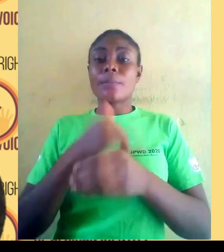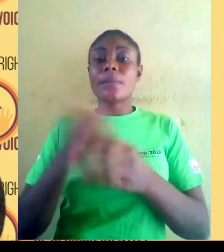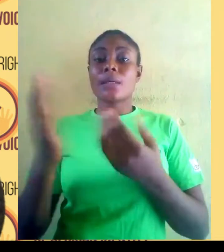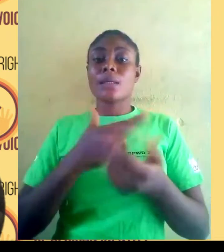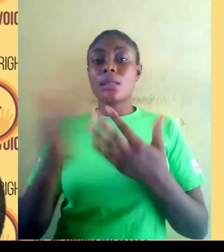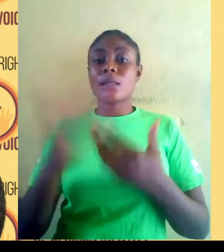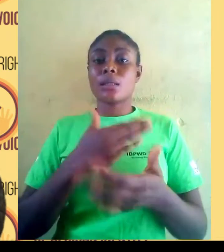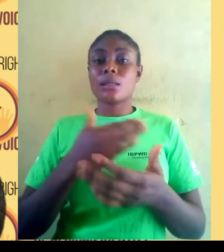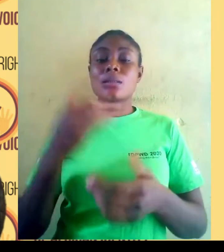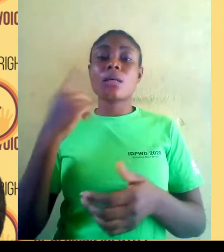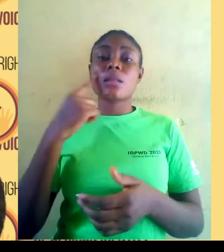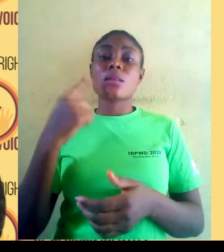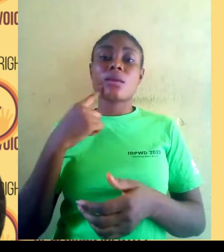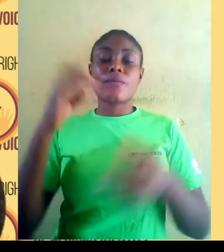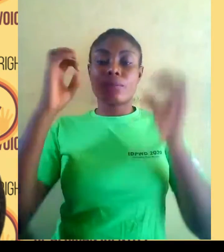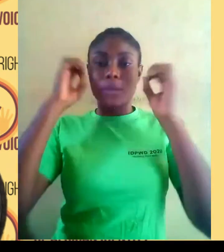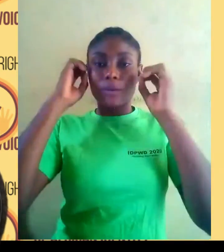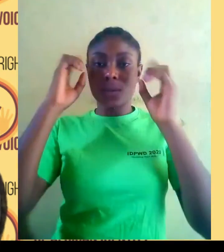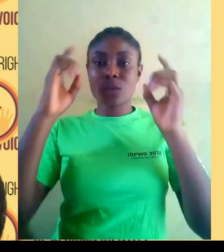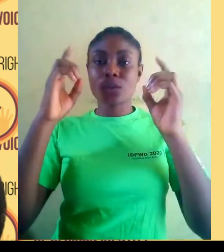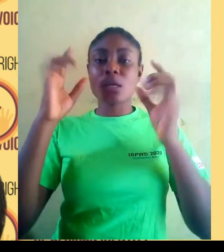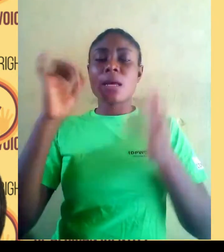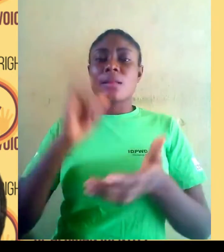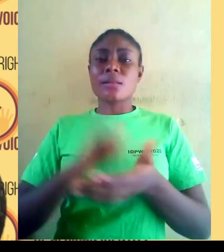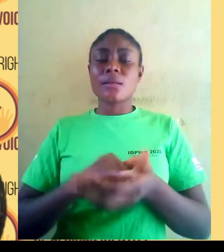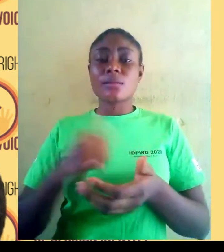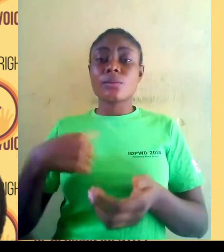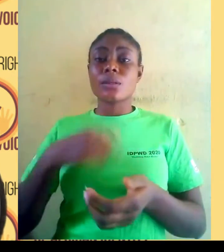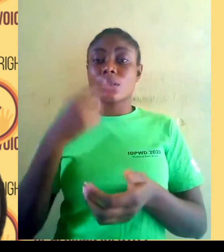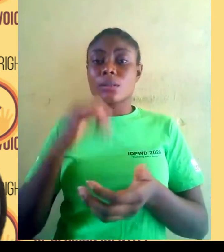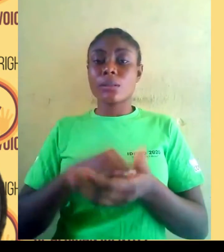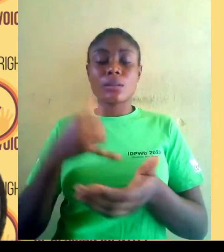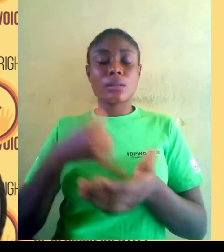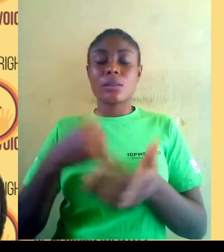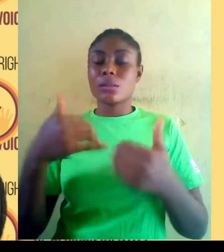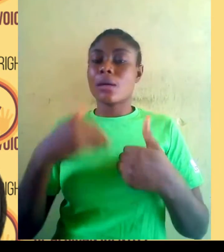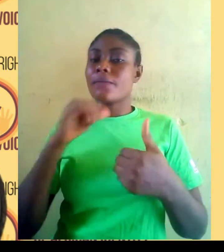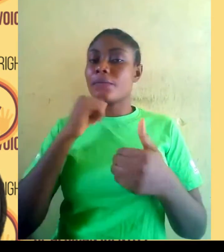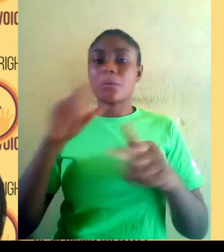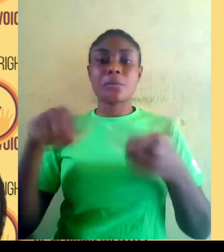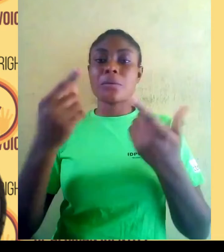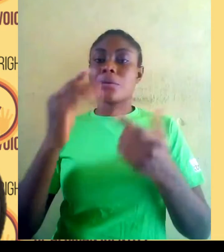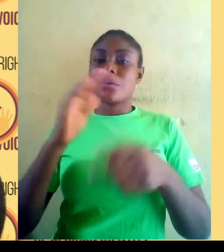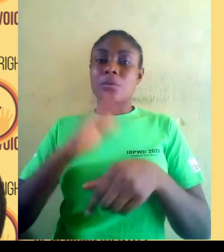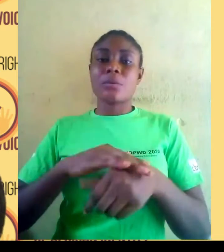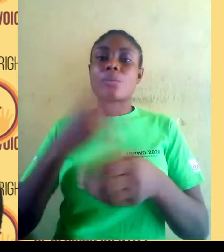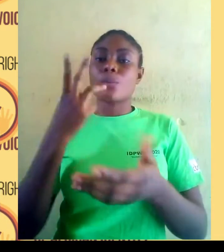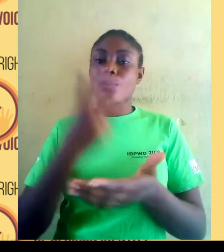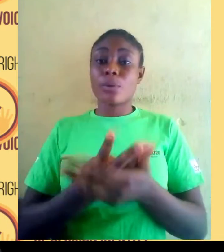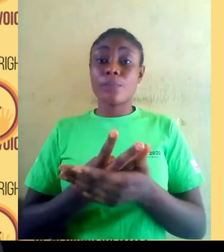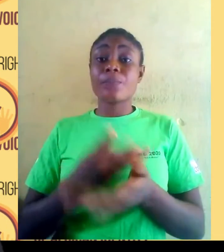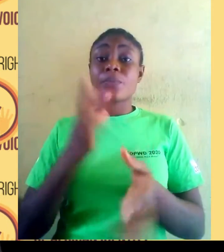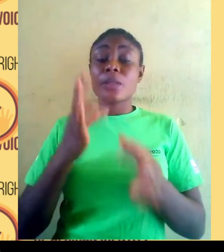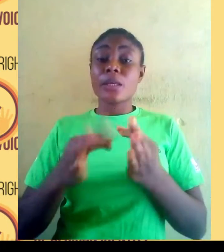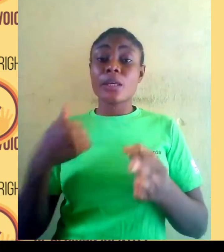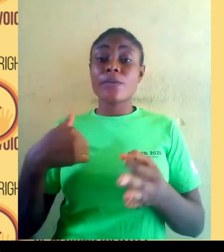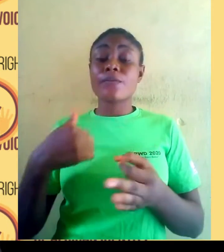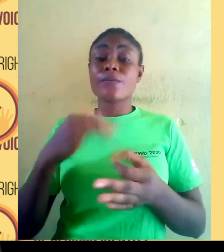deaf education. And we are saying it has not fared well. And if something could be